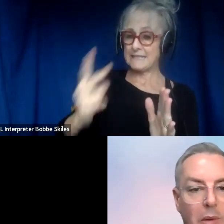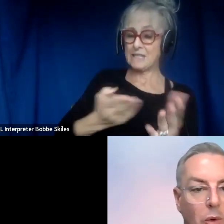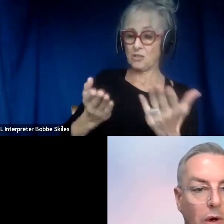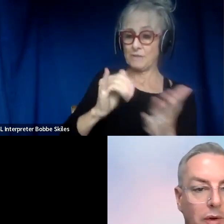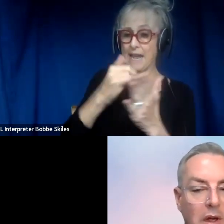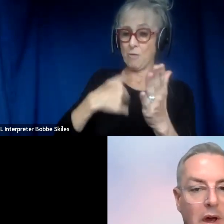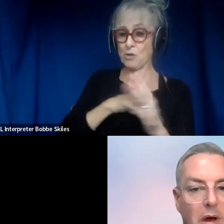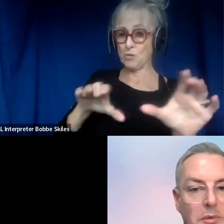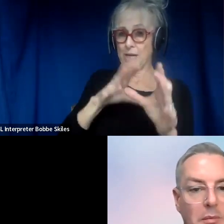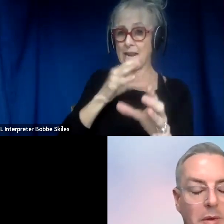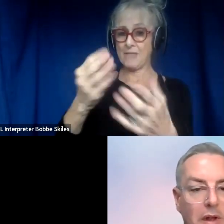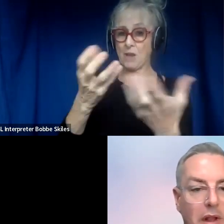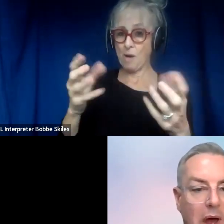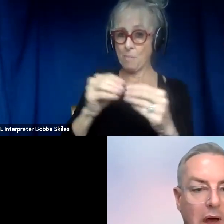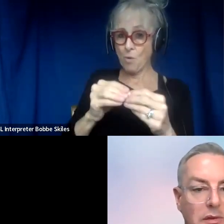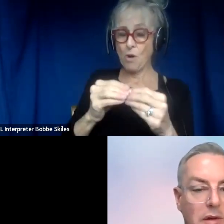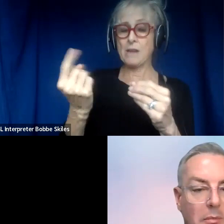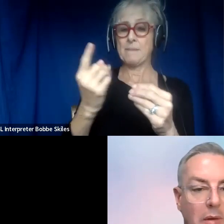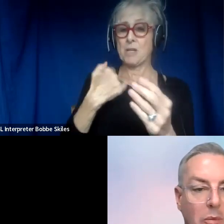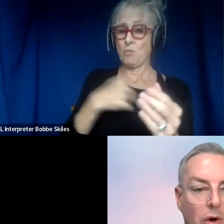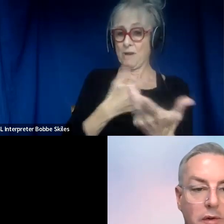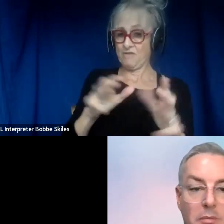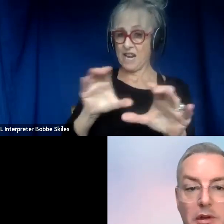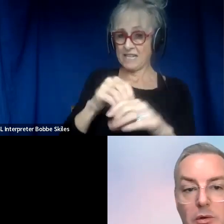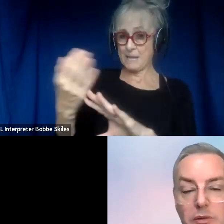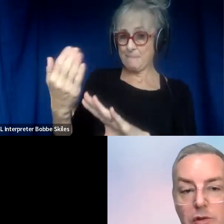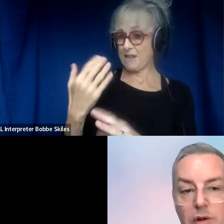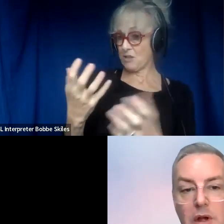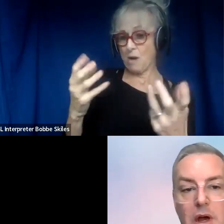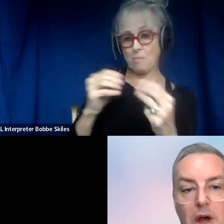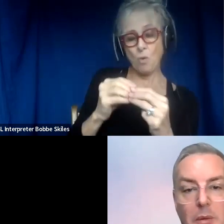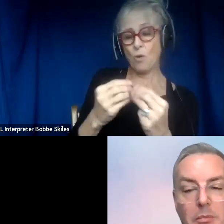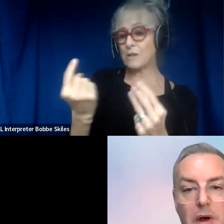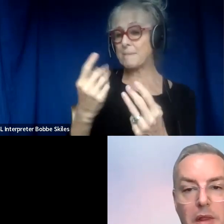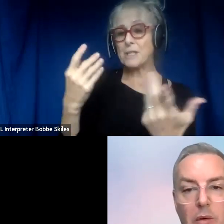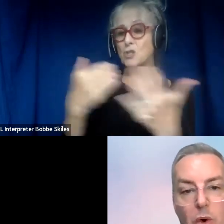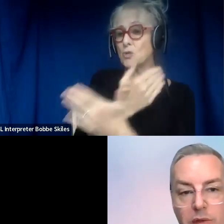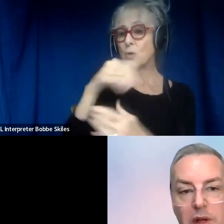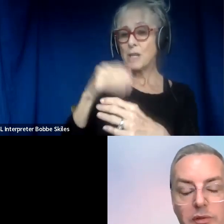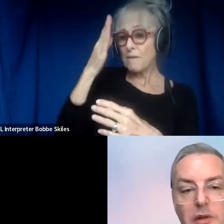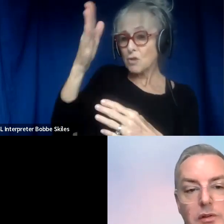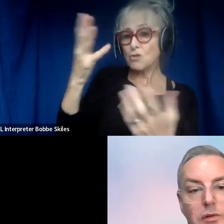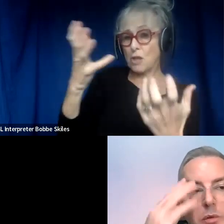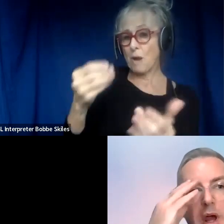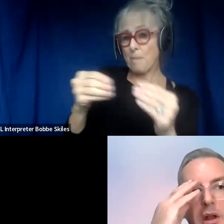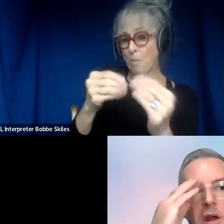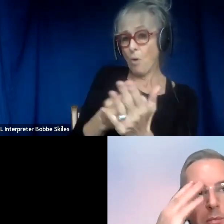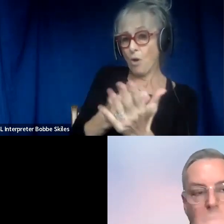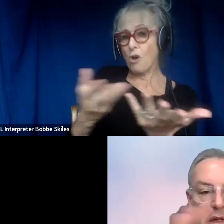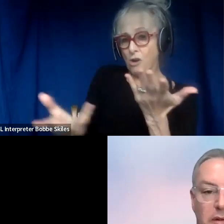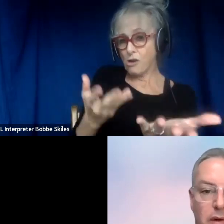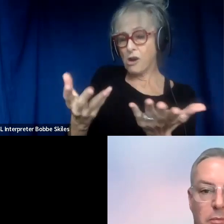doing, they want more of. Something we've done in the past, they want more of, or something new in the future, they want more of. They can fund too. So we're